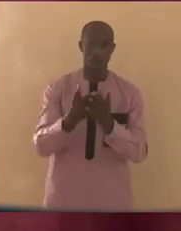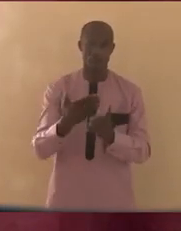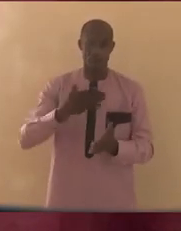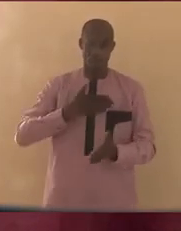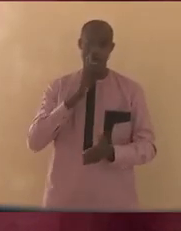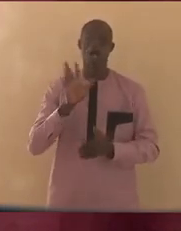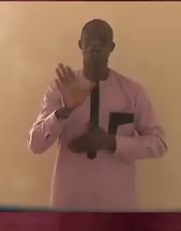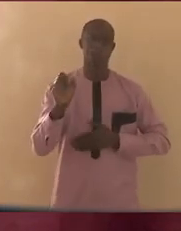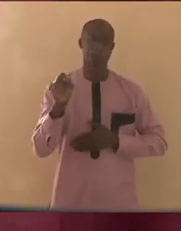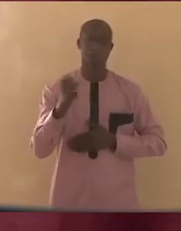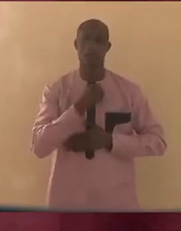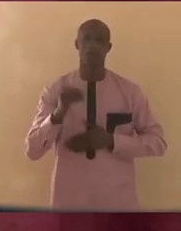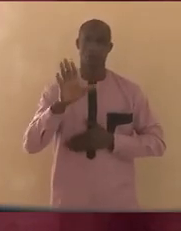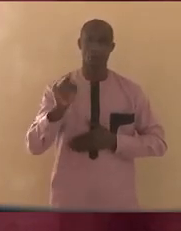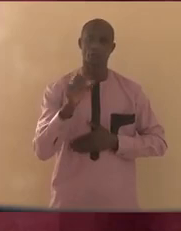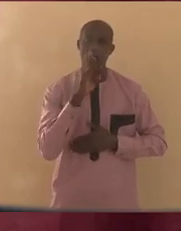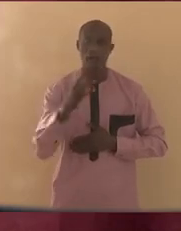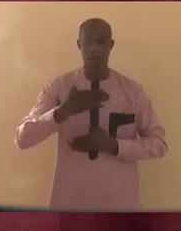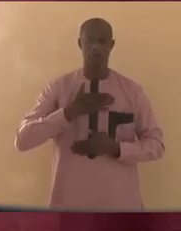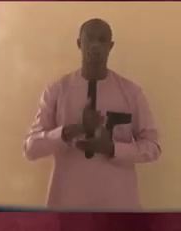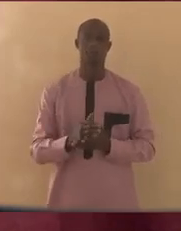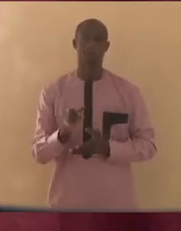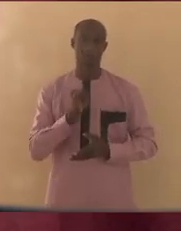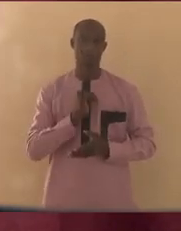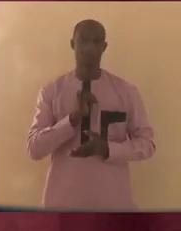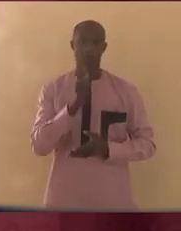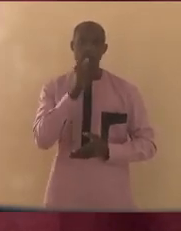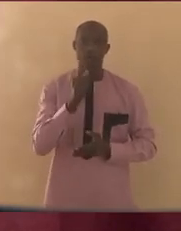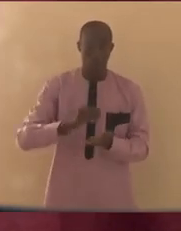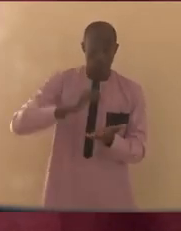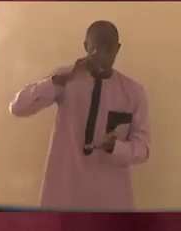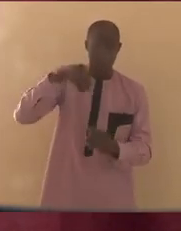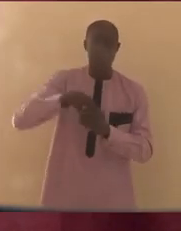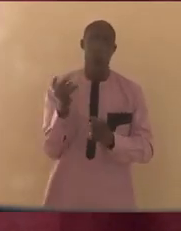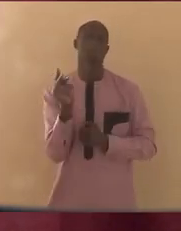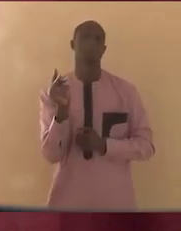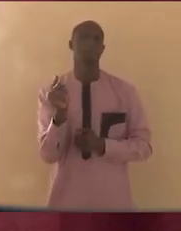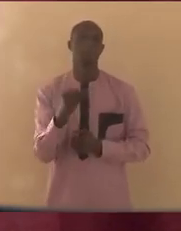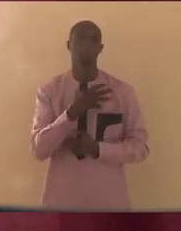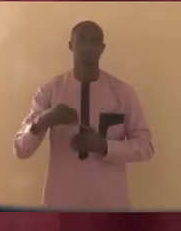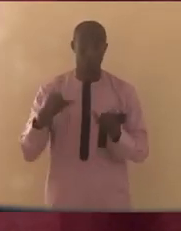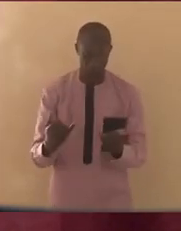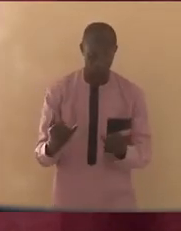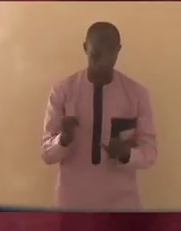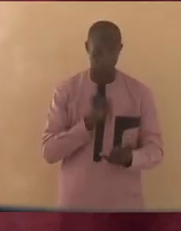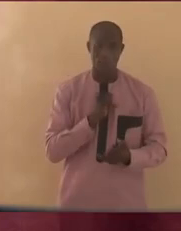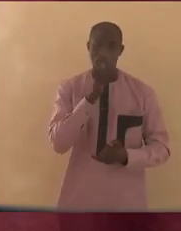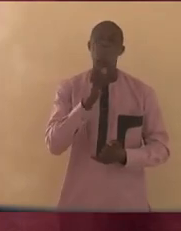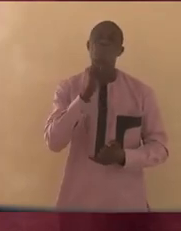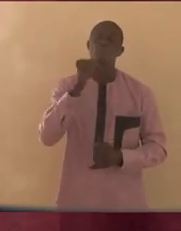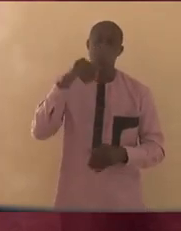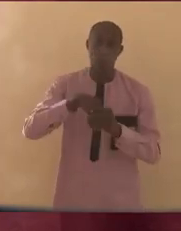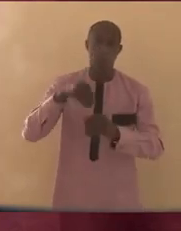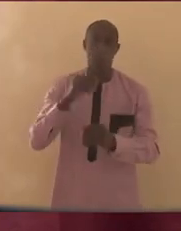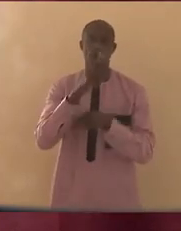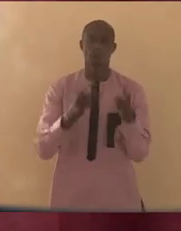All mine are yours, and yours are mine, and I am glorified in them. And now I am no